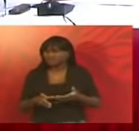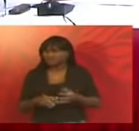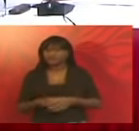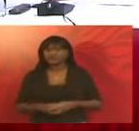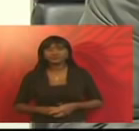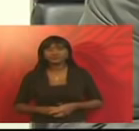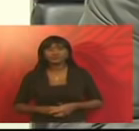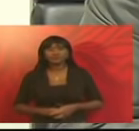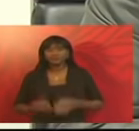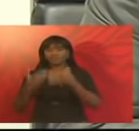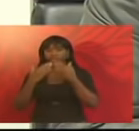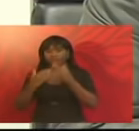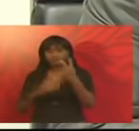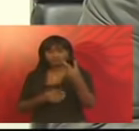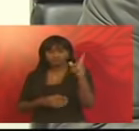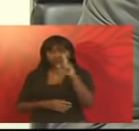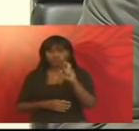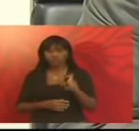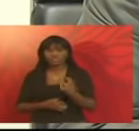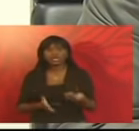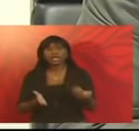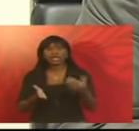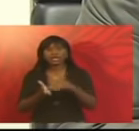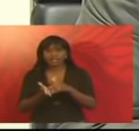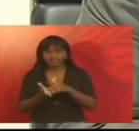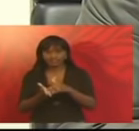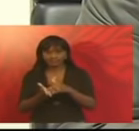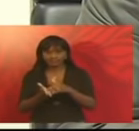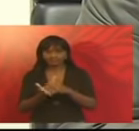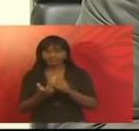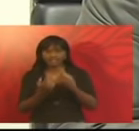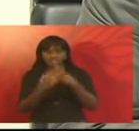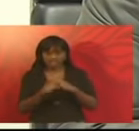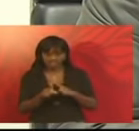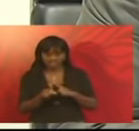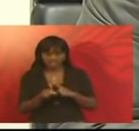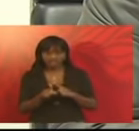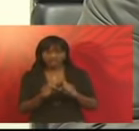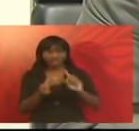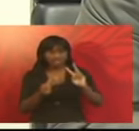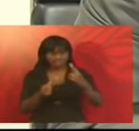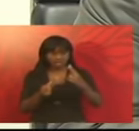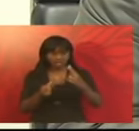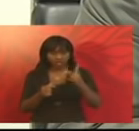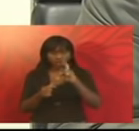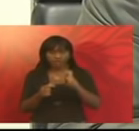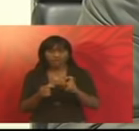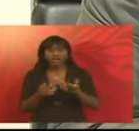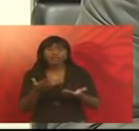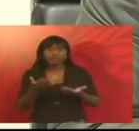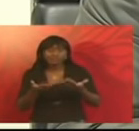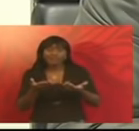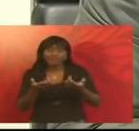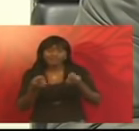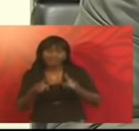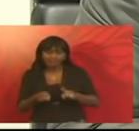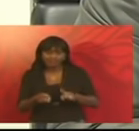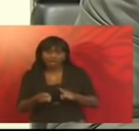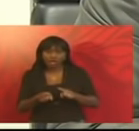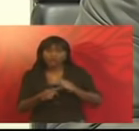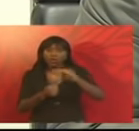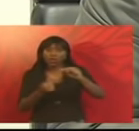Okay, thank you for the 2 questions. I'll again go backward. That scenario that you've described is quite possible, and it is really because when